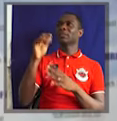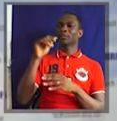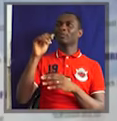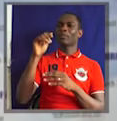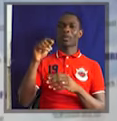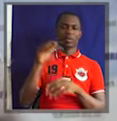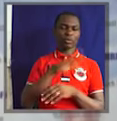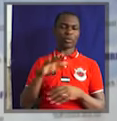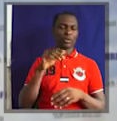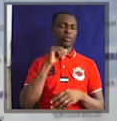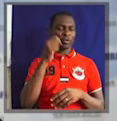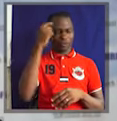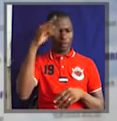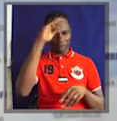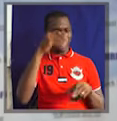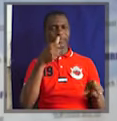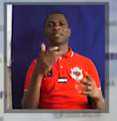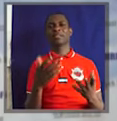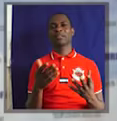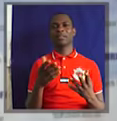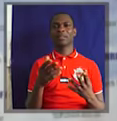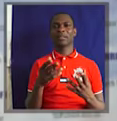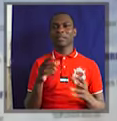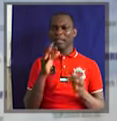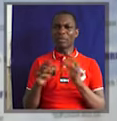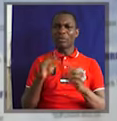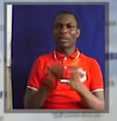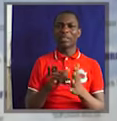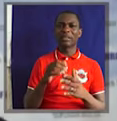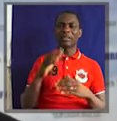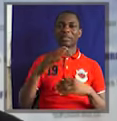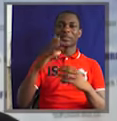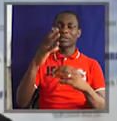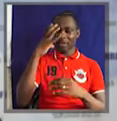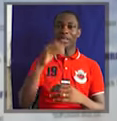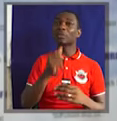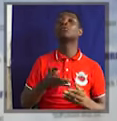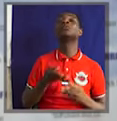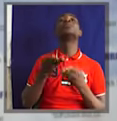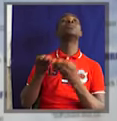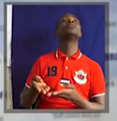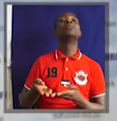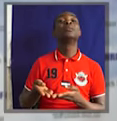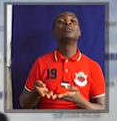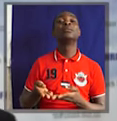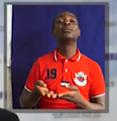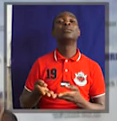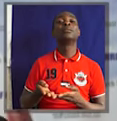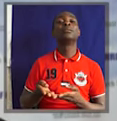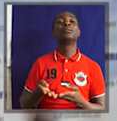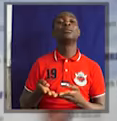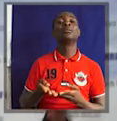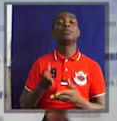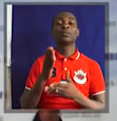no be ma no bre no ho na ohwe wo no enye generational curses ena ade ba beto abusua ni mu ana me da popa wo tie me oba